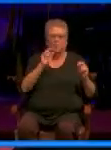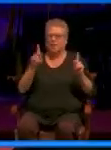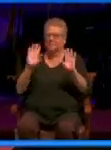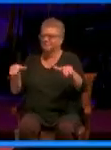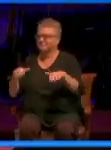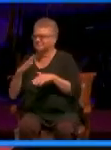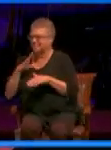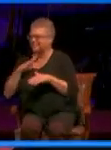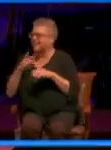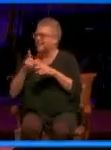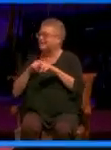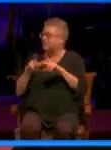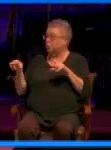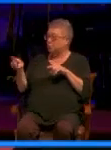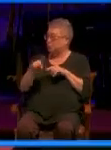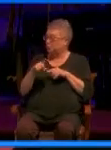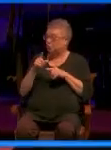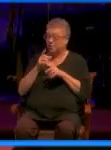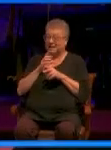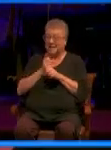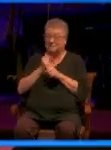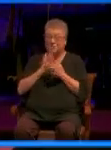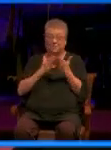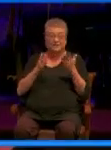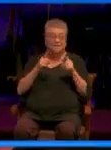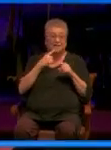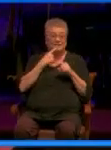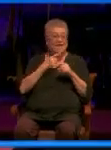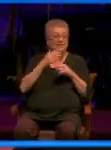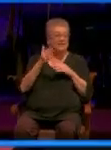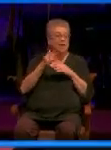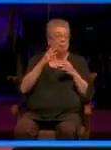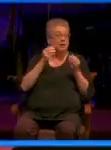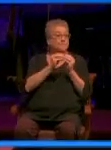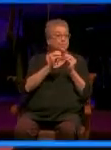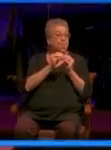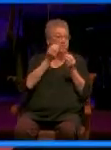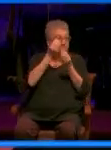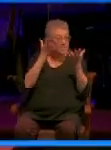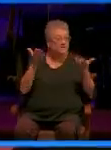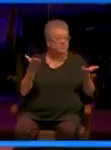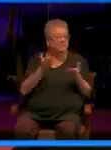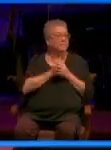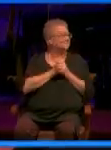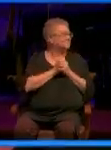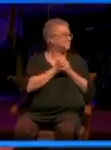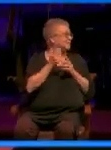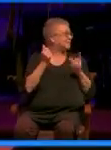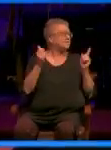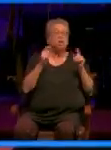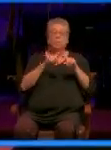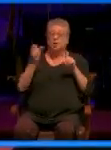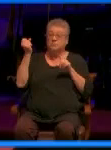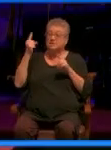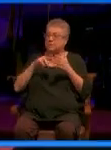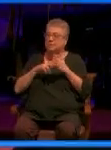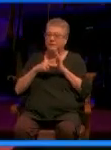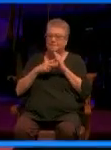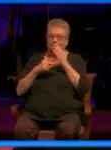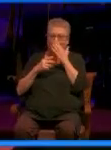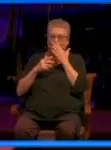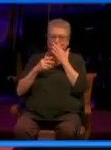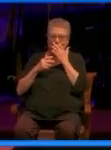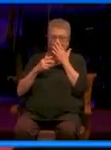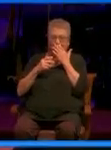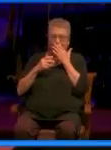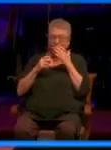So you guys get some stuff I don't say in the next one because she's never mind. But you understand a smell,